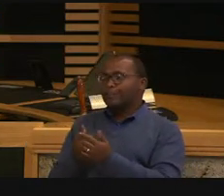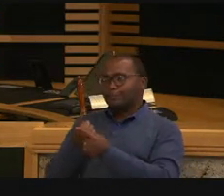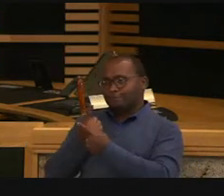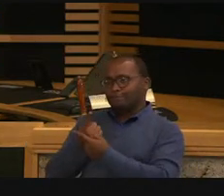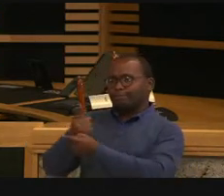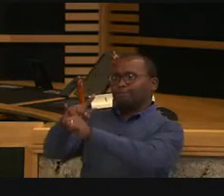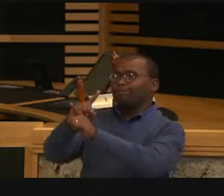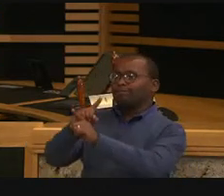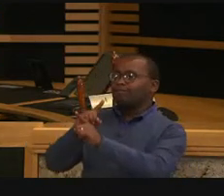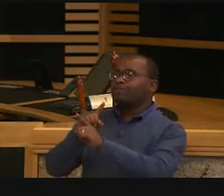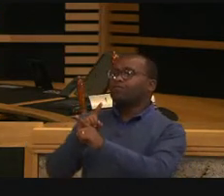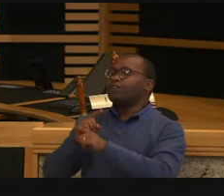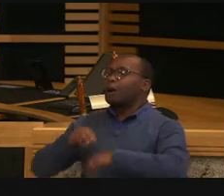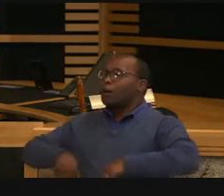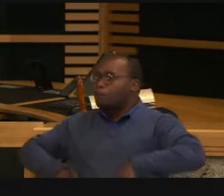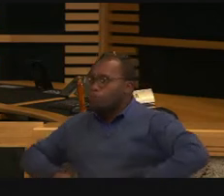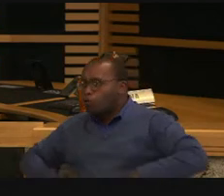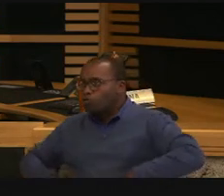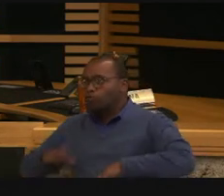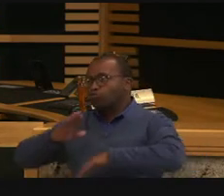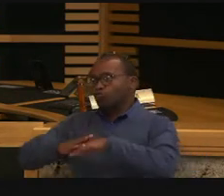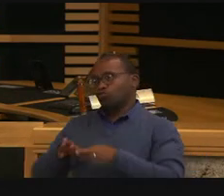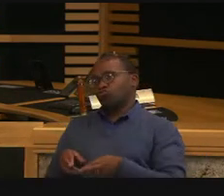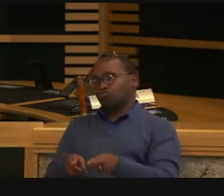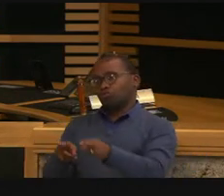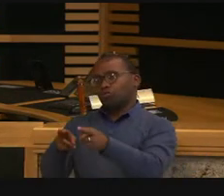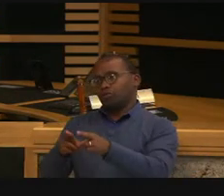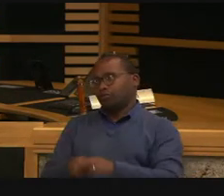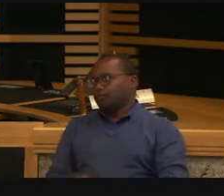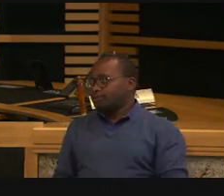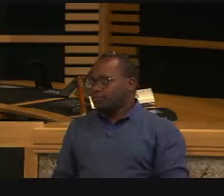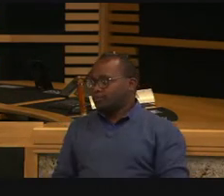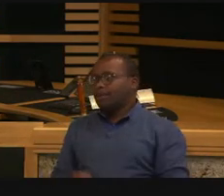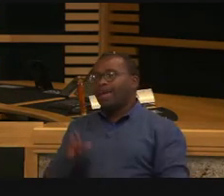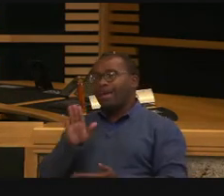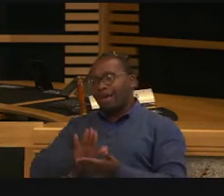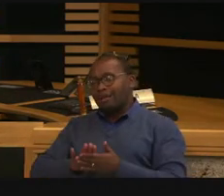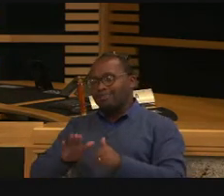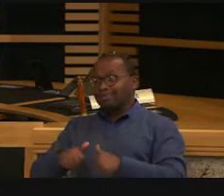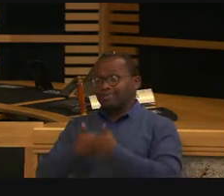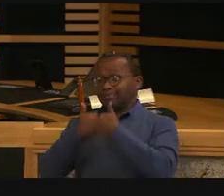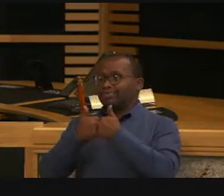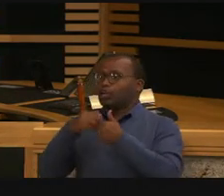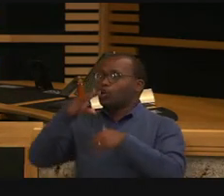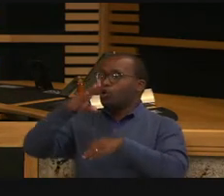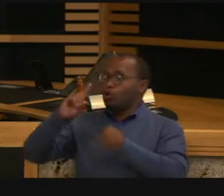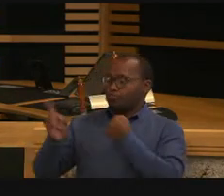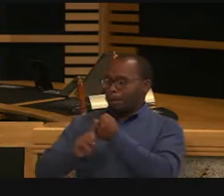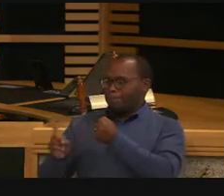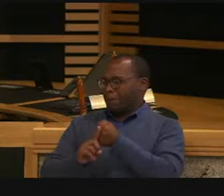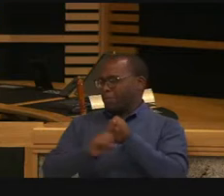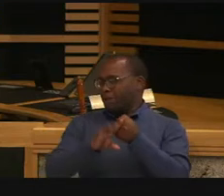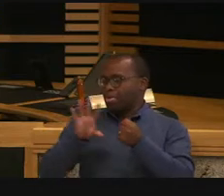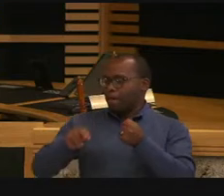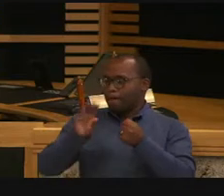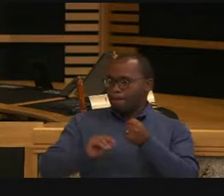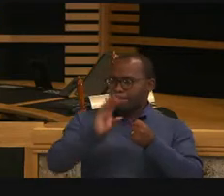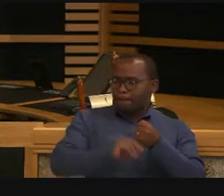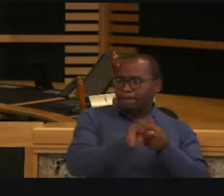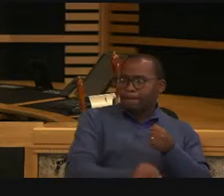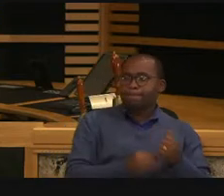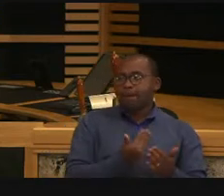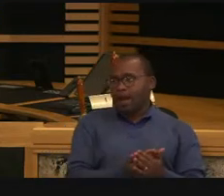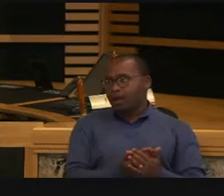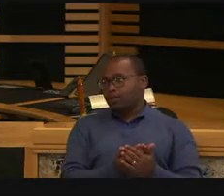potentially improve driver behavior to reduce road fatalities. We will ensure a safe, well-developed, and